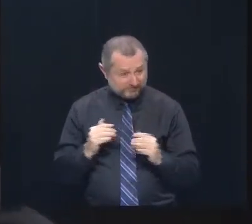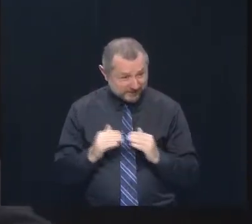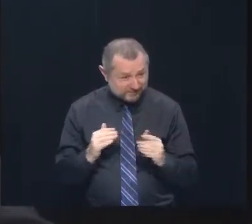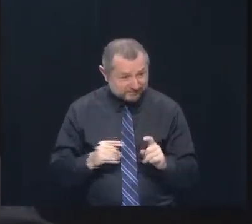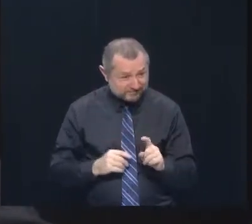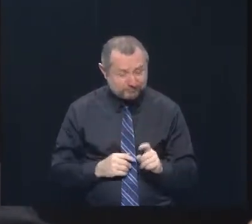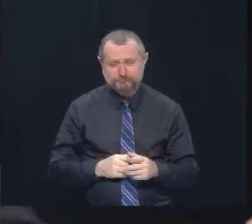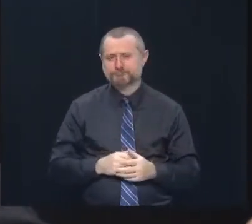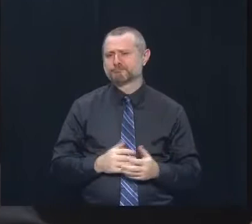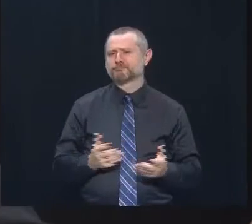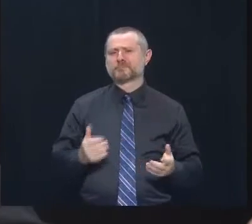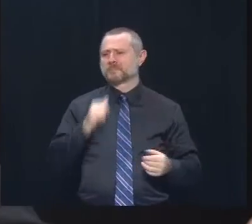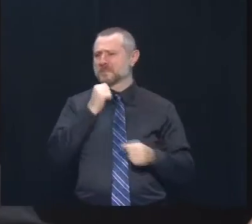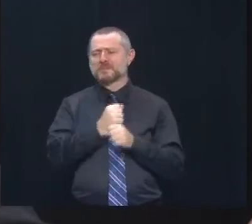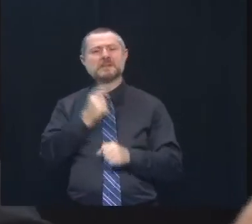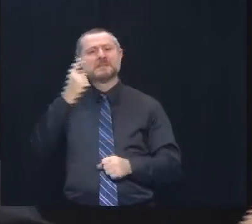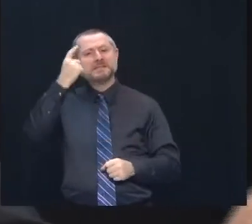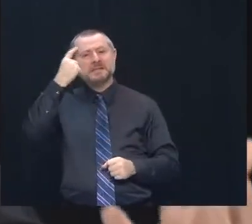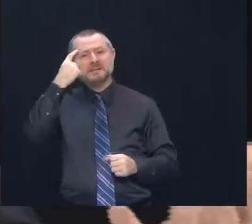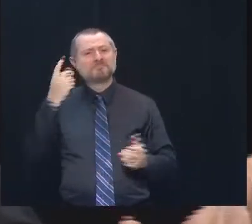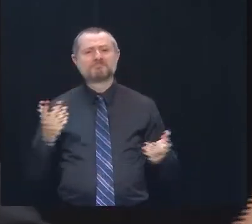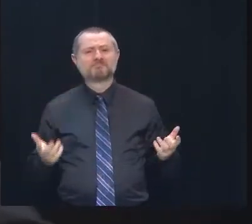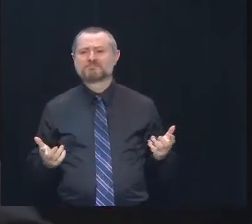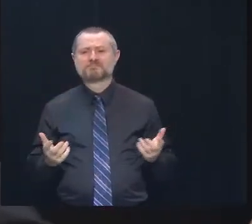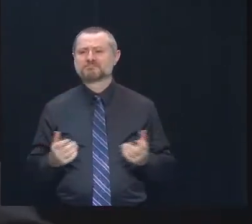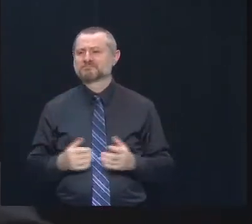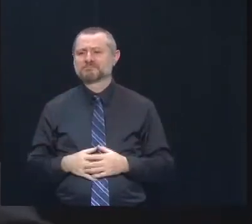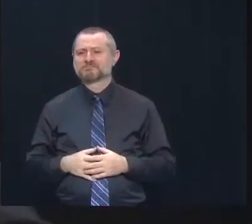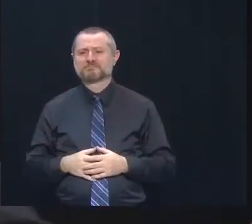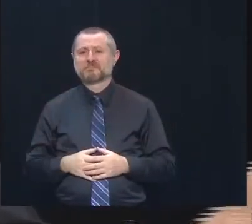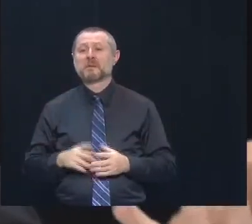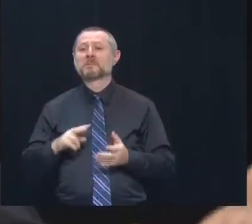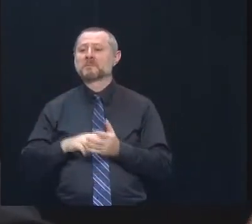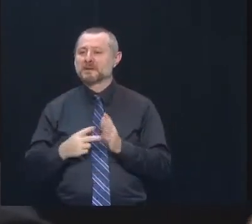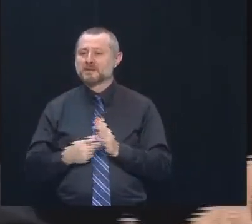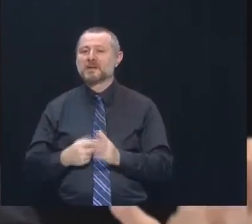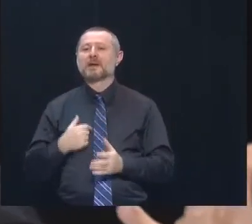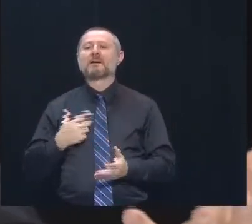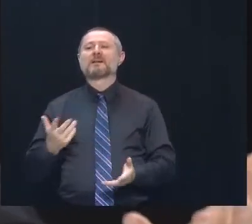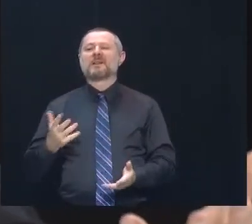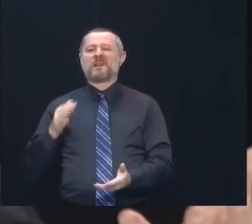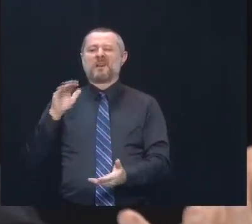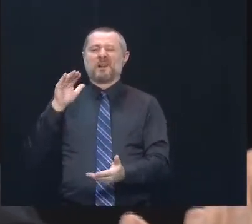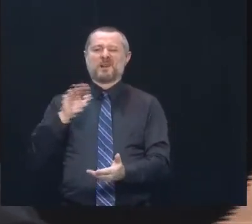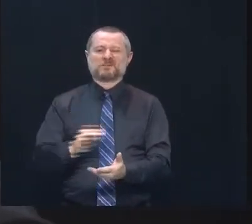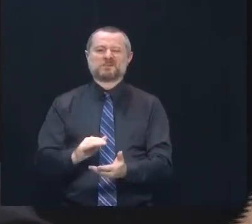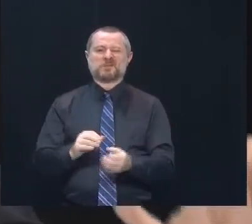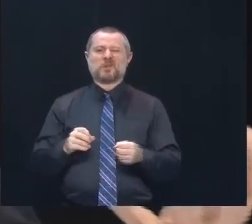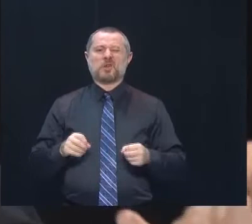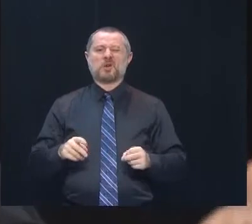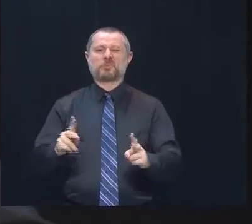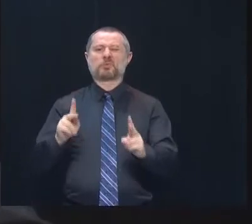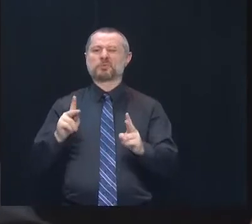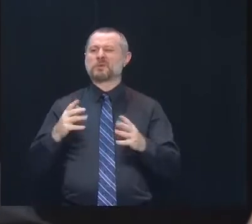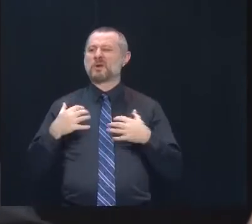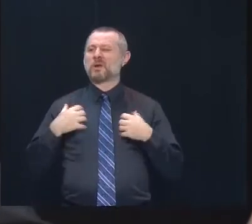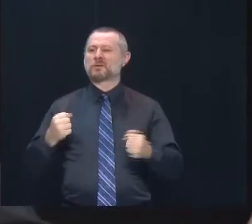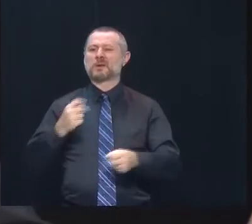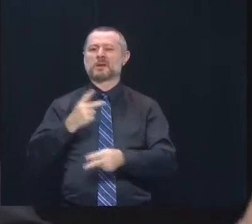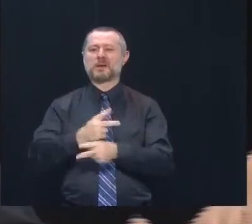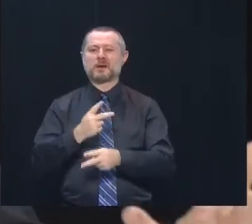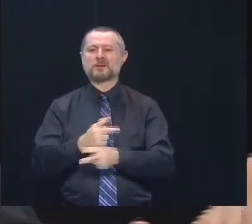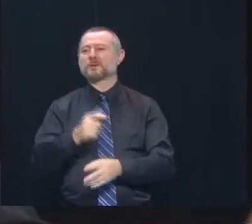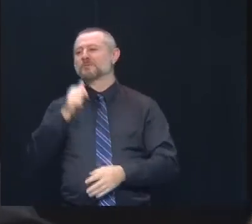It makes no sense. There are just fewer health care private